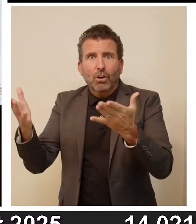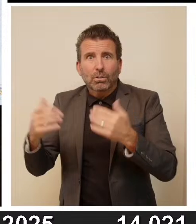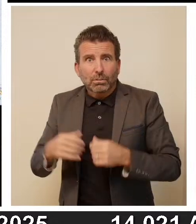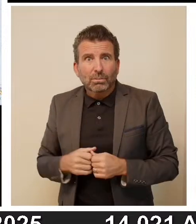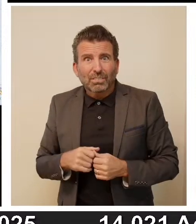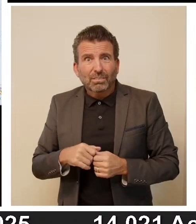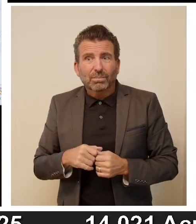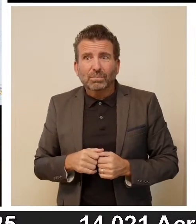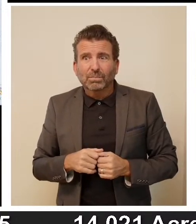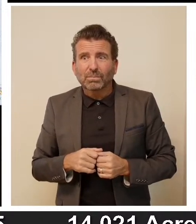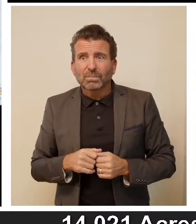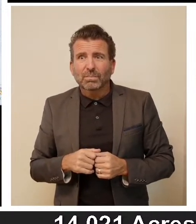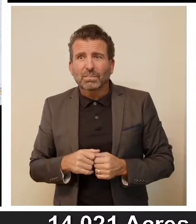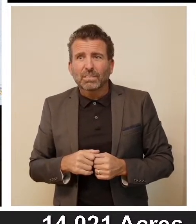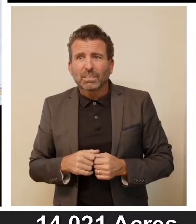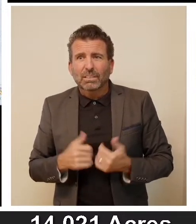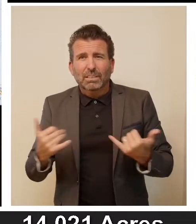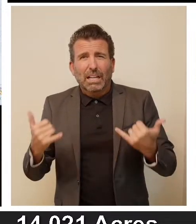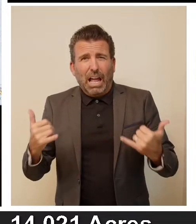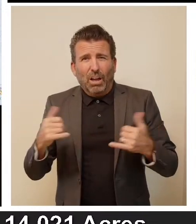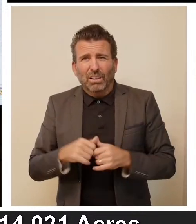Angeles County will have